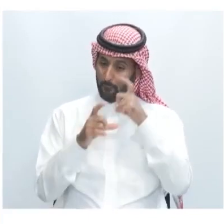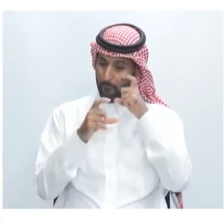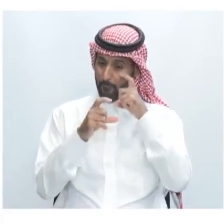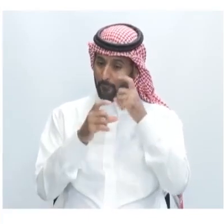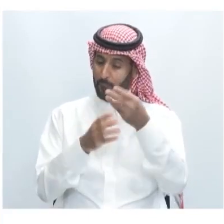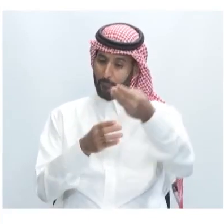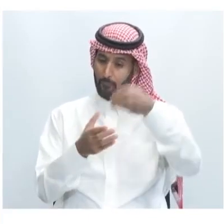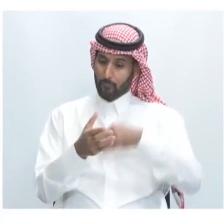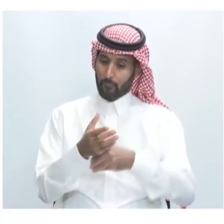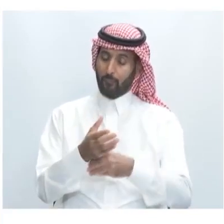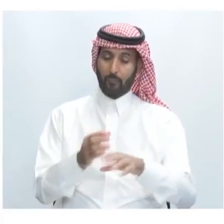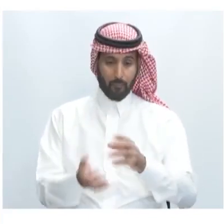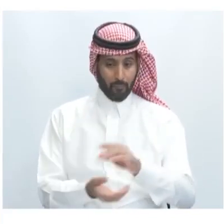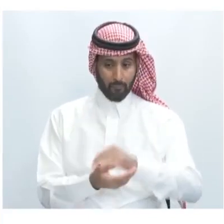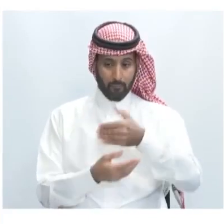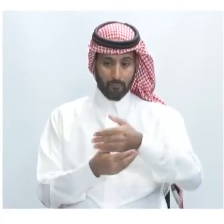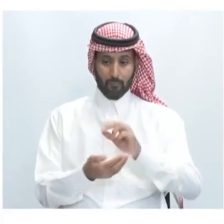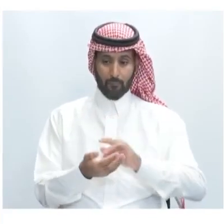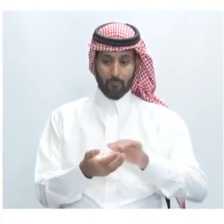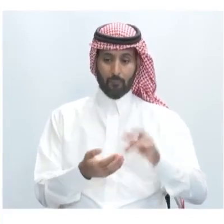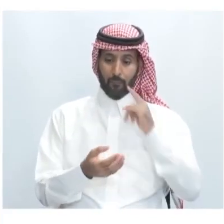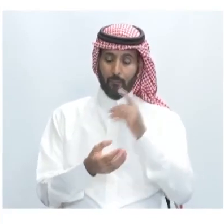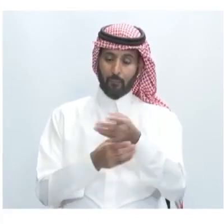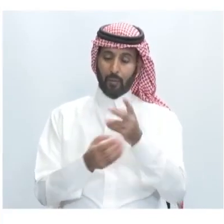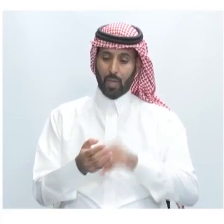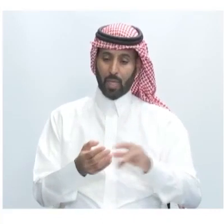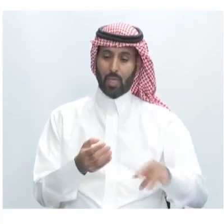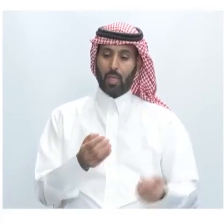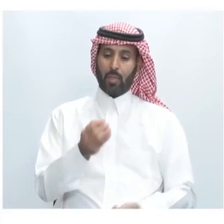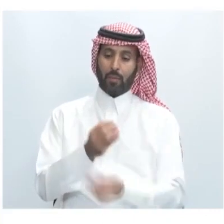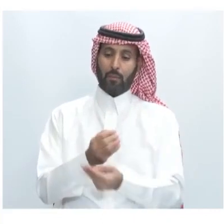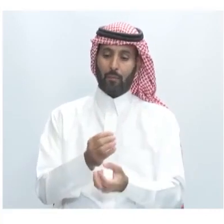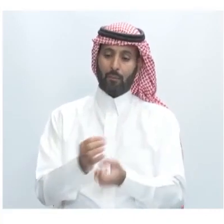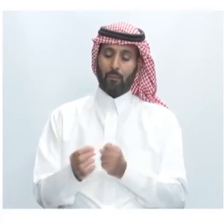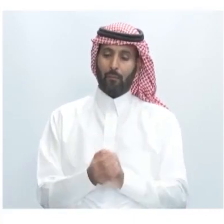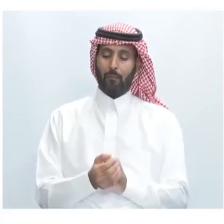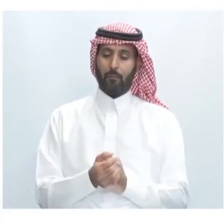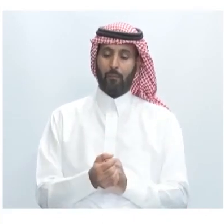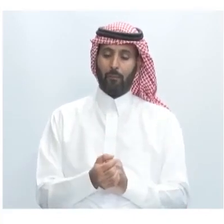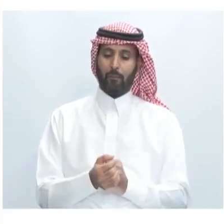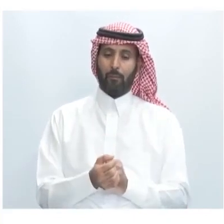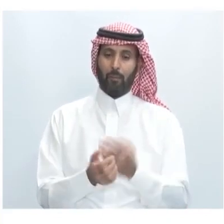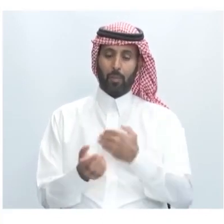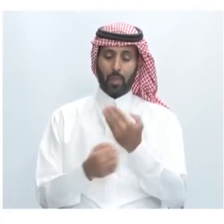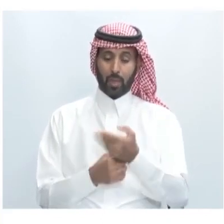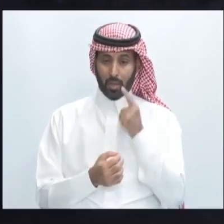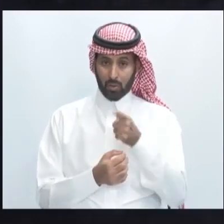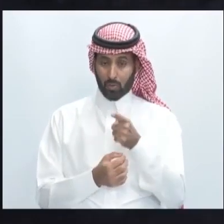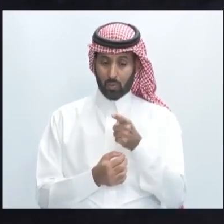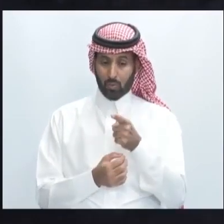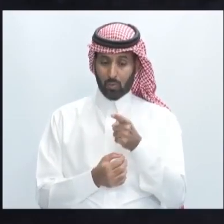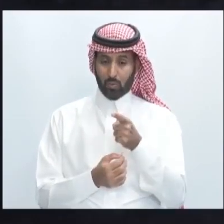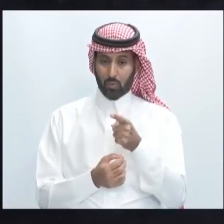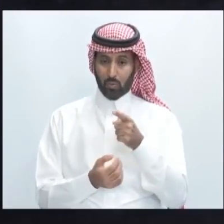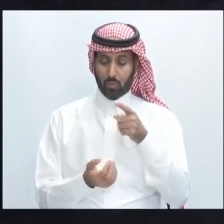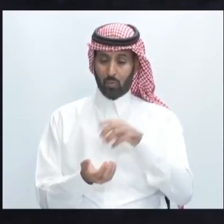from a camera to a computer. We also upload files from computer to the internet. So when you